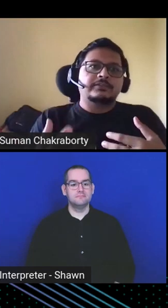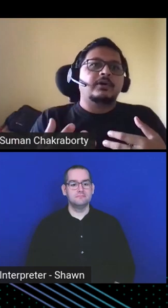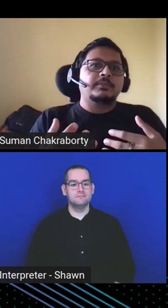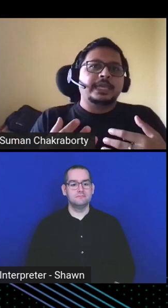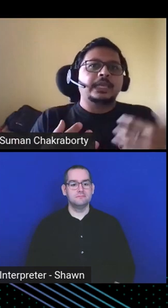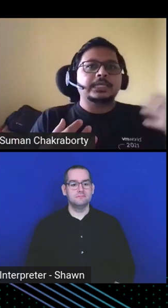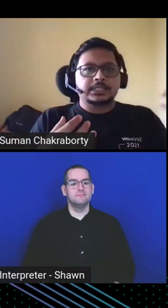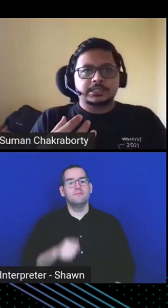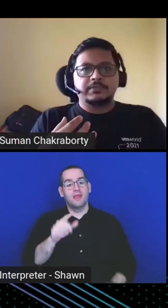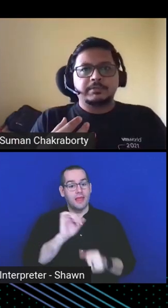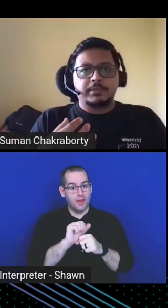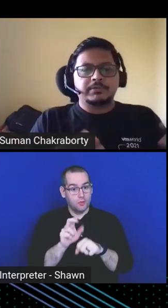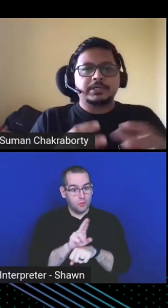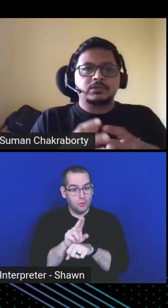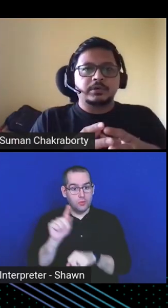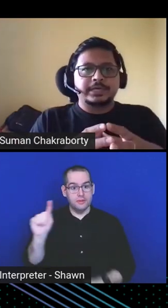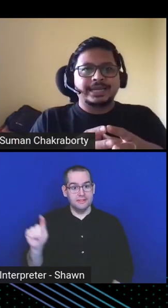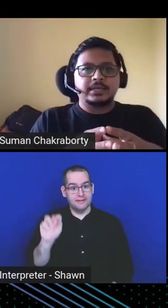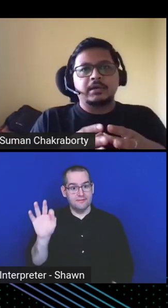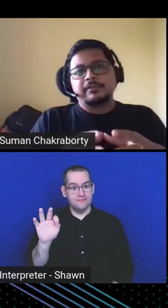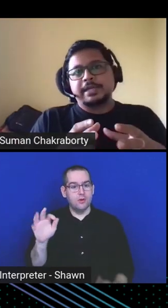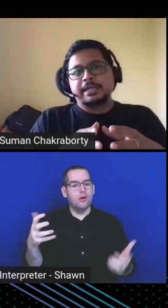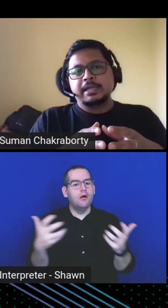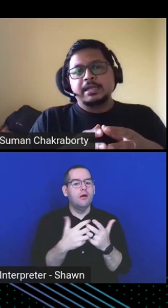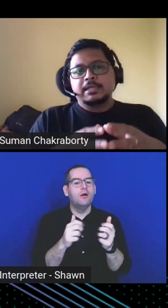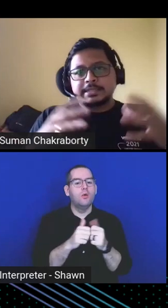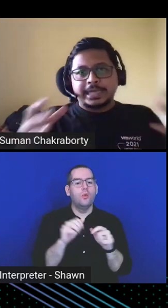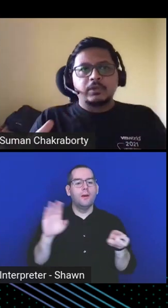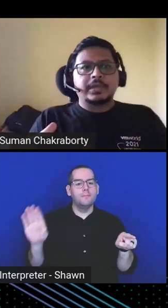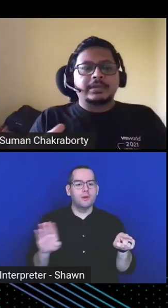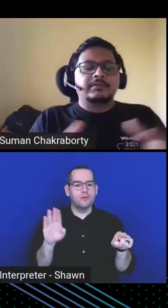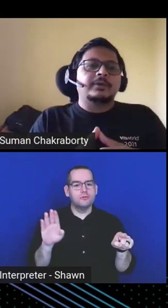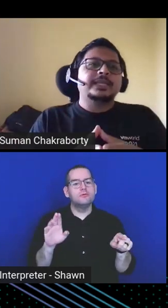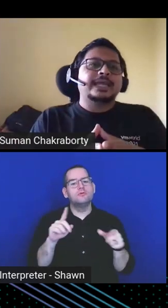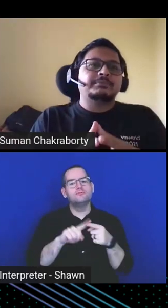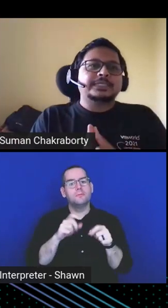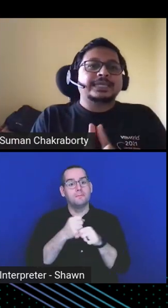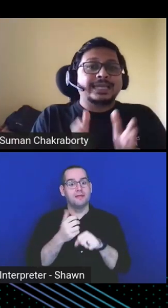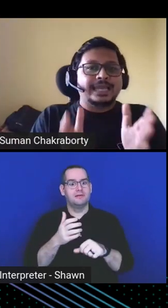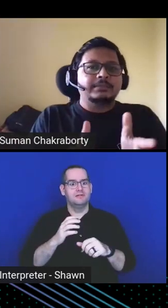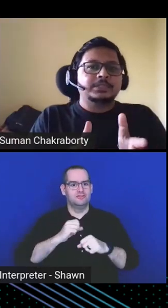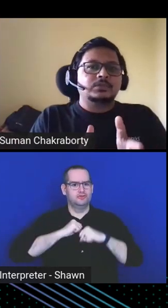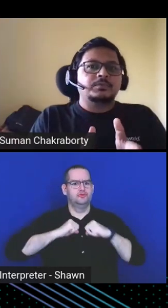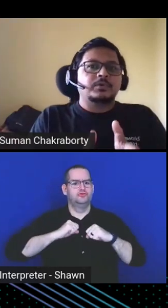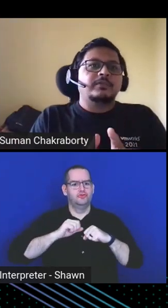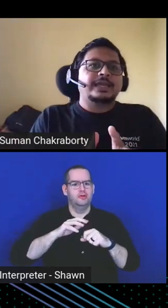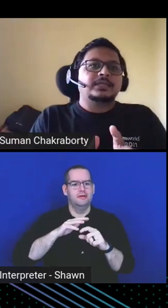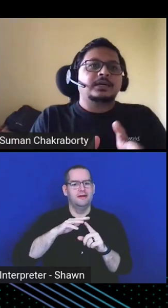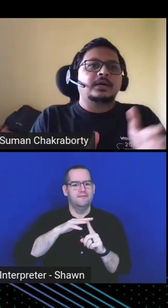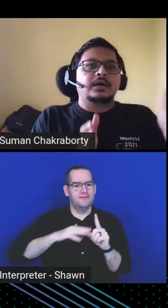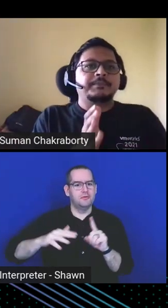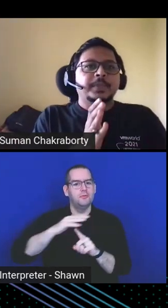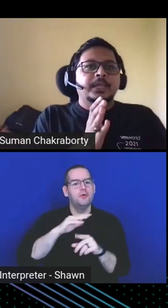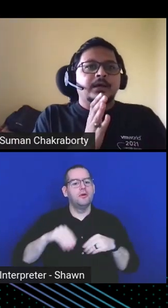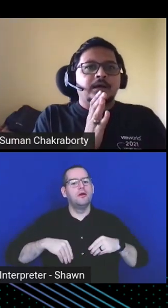use Terraform in conjunction with Boundary to create a very secure environment that basically helps to